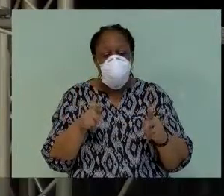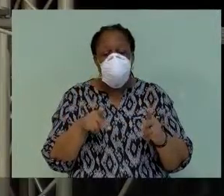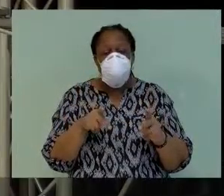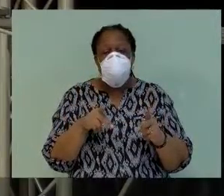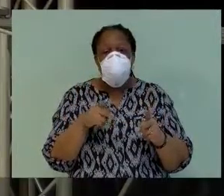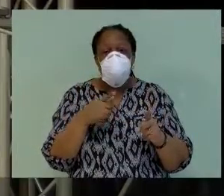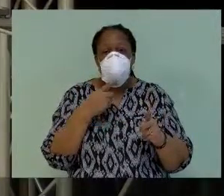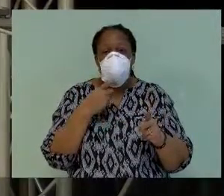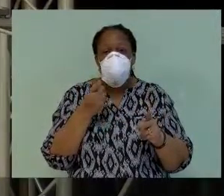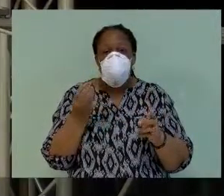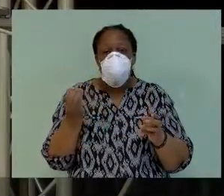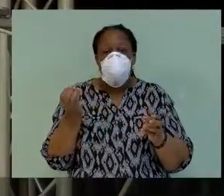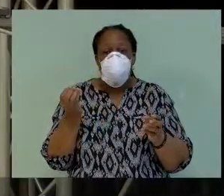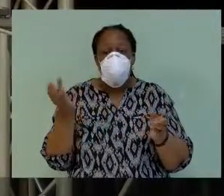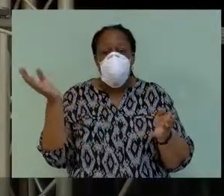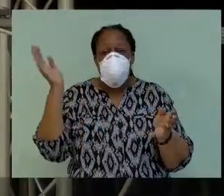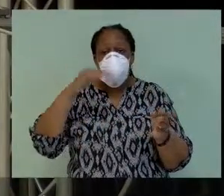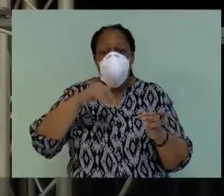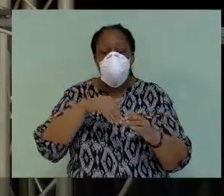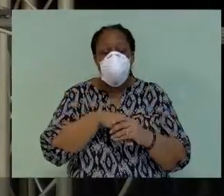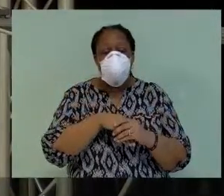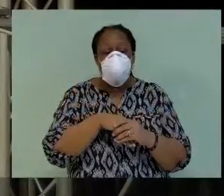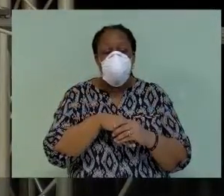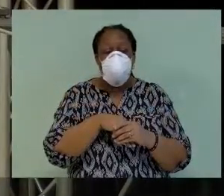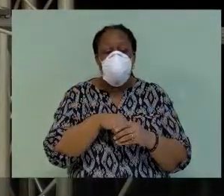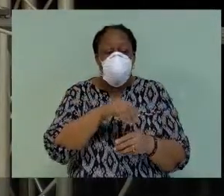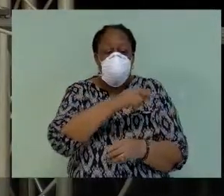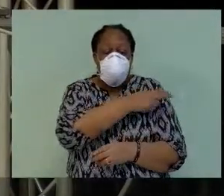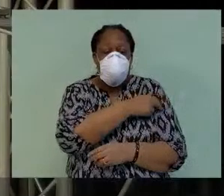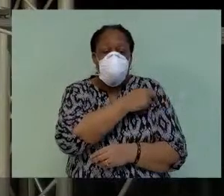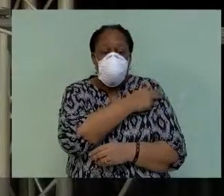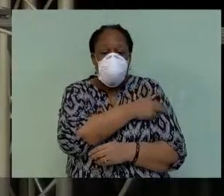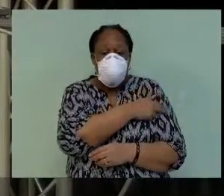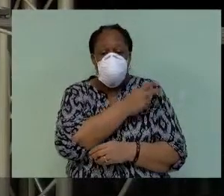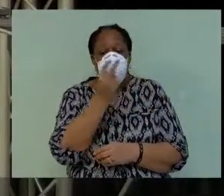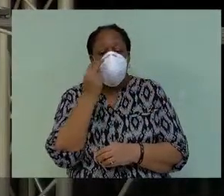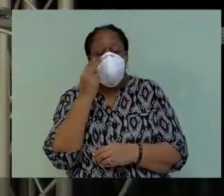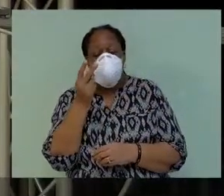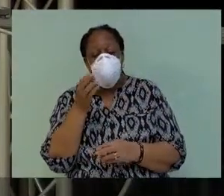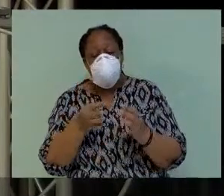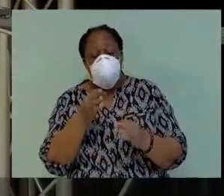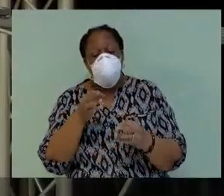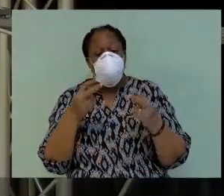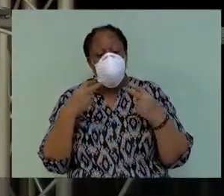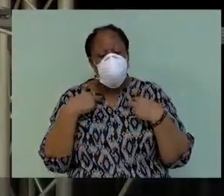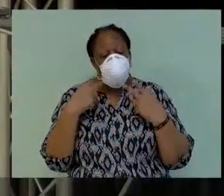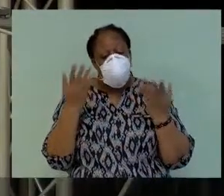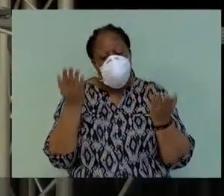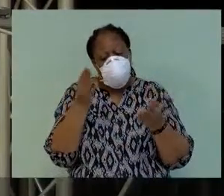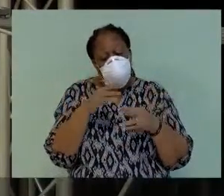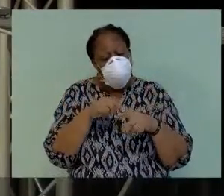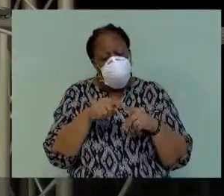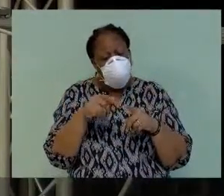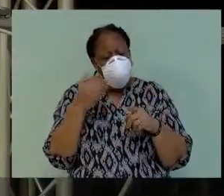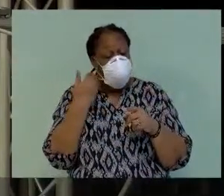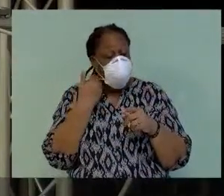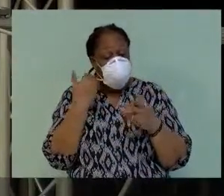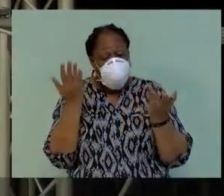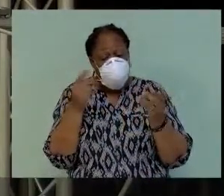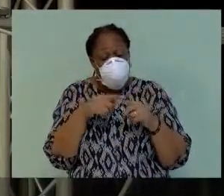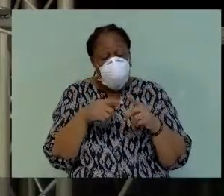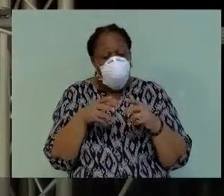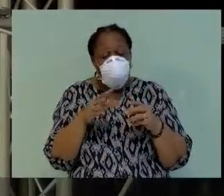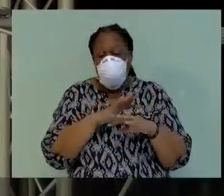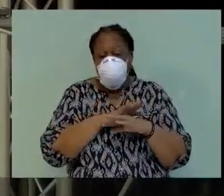our emergency rooms, etc.? And we still need to recognize that going forward, we are still not out of